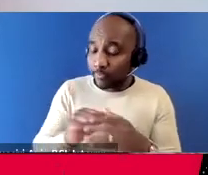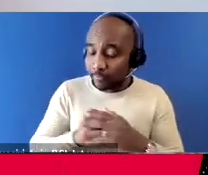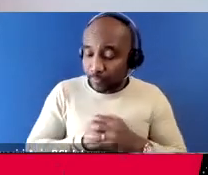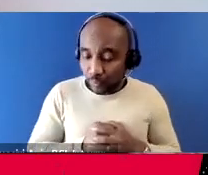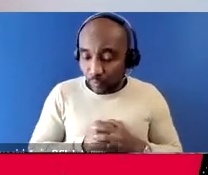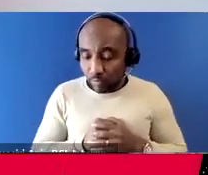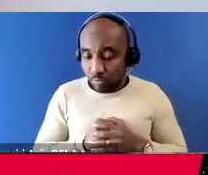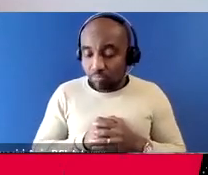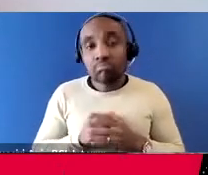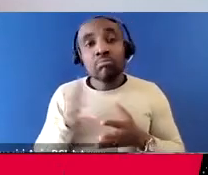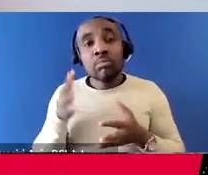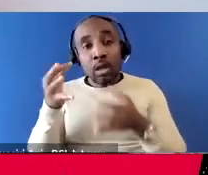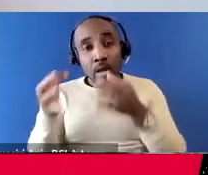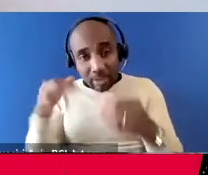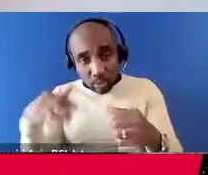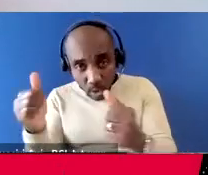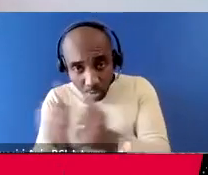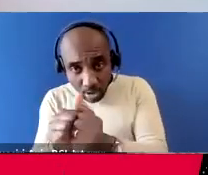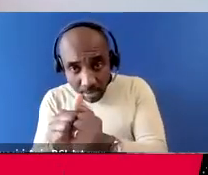country.